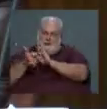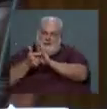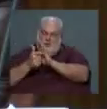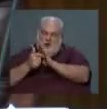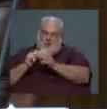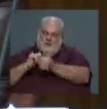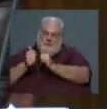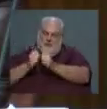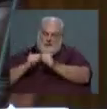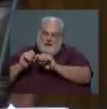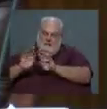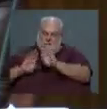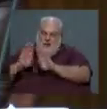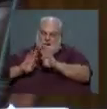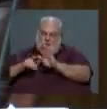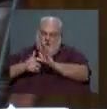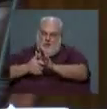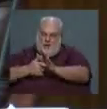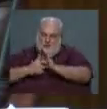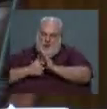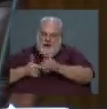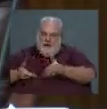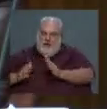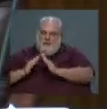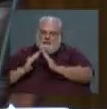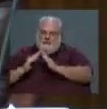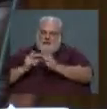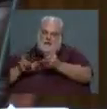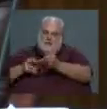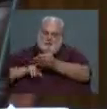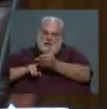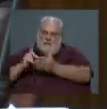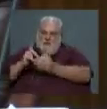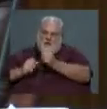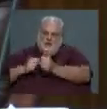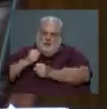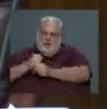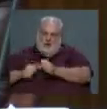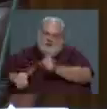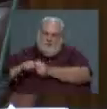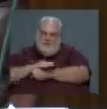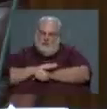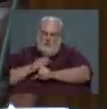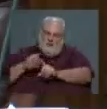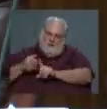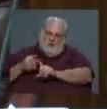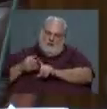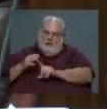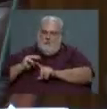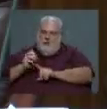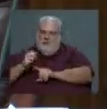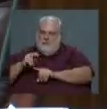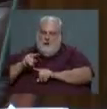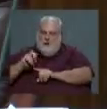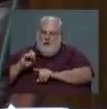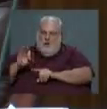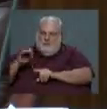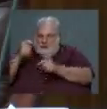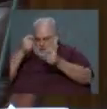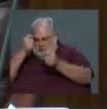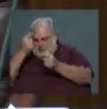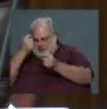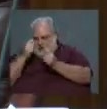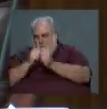of competitive selection process and authorize the city manager to enter into a one-year sole source memorandum of understanding with the Board